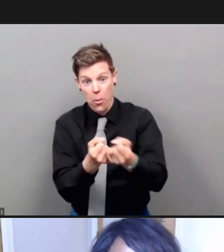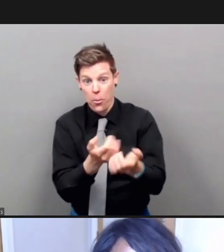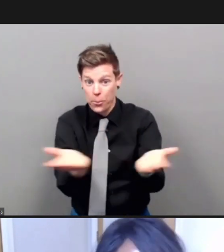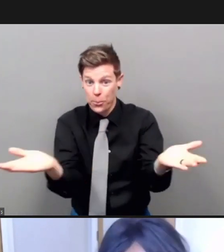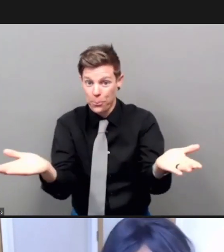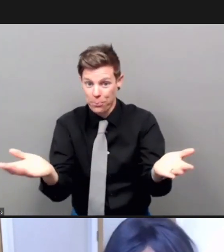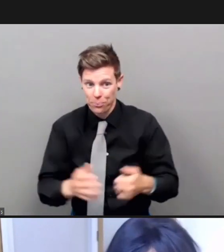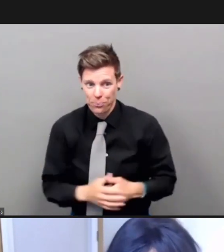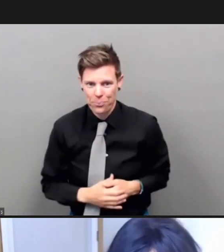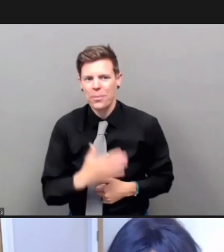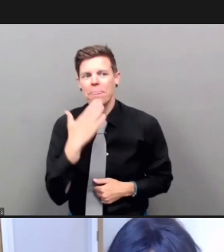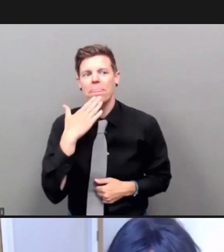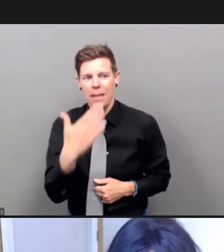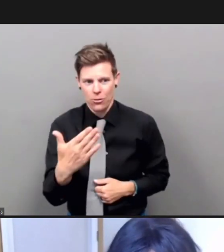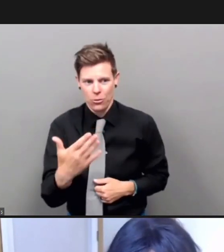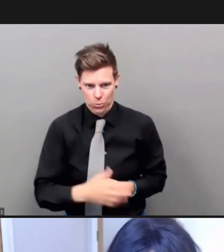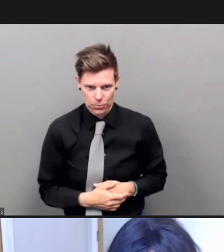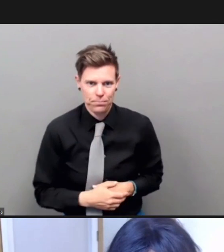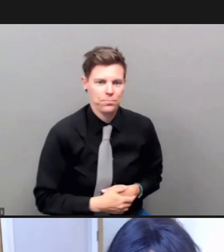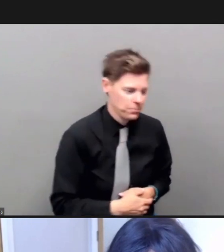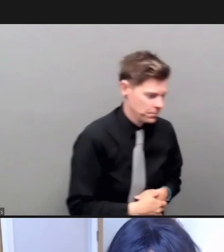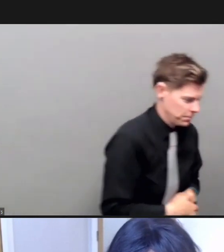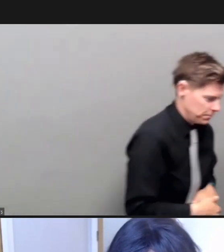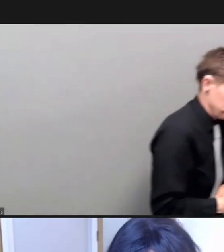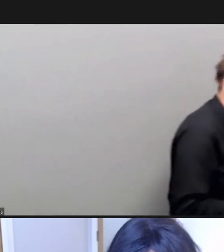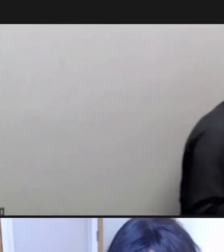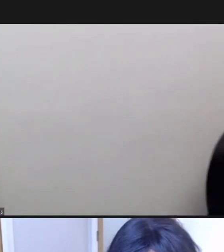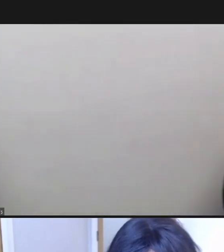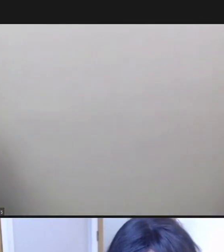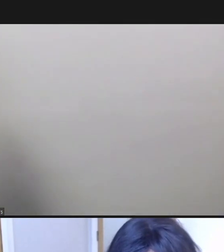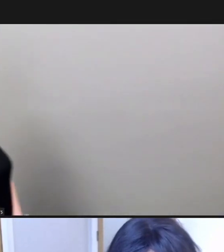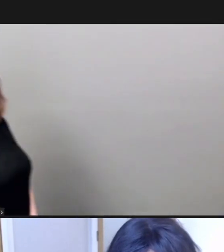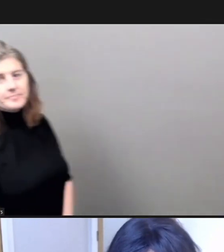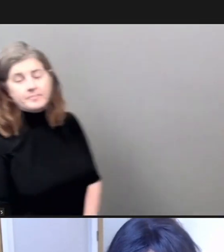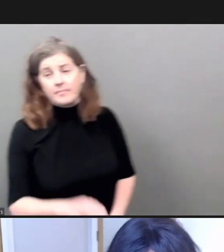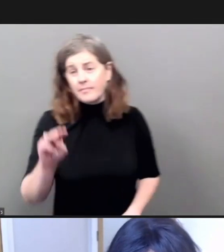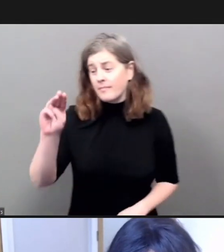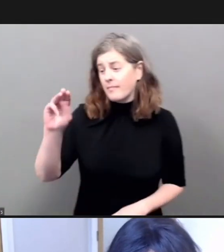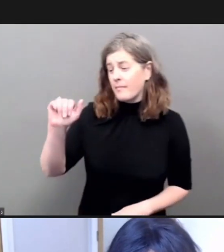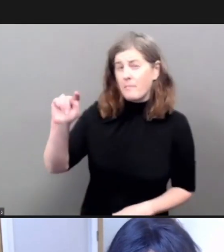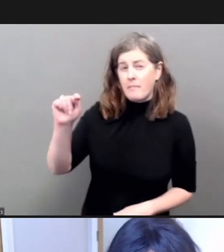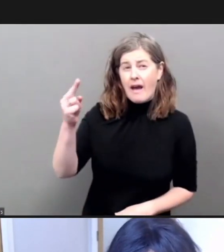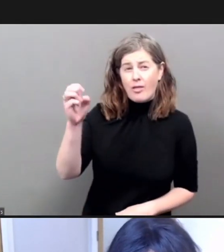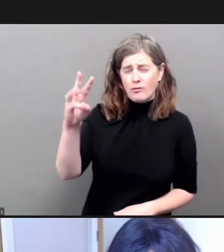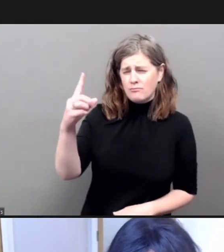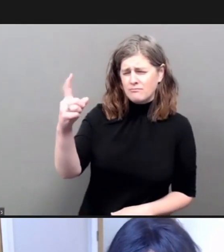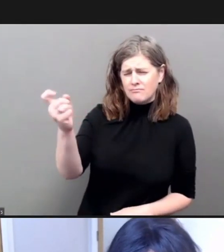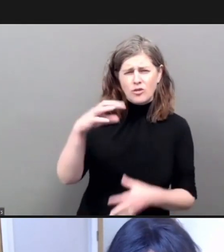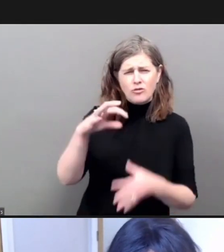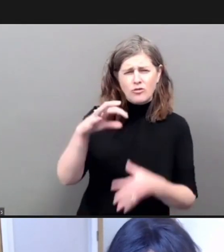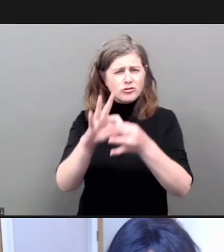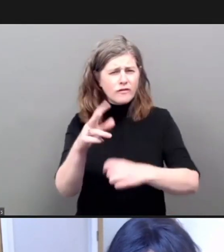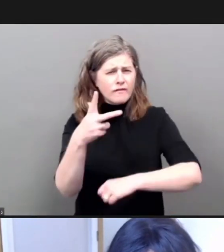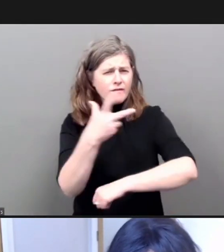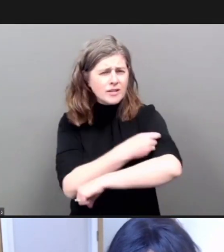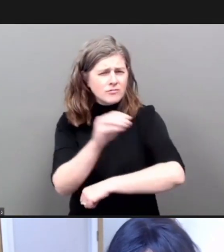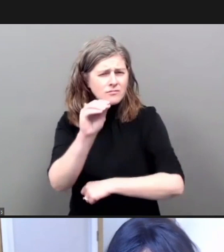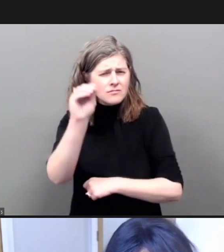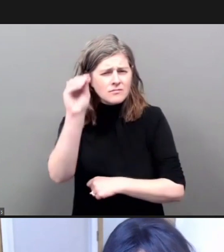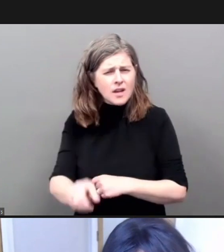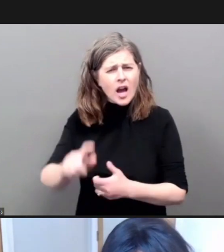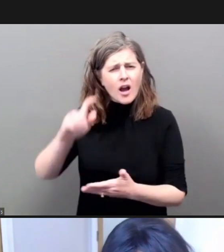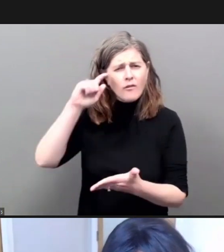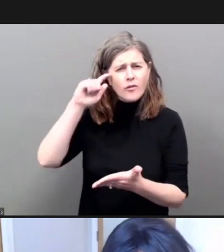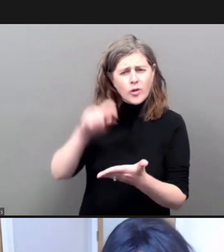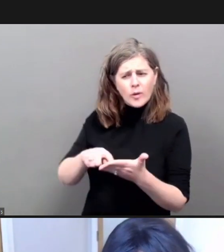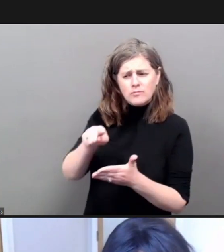please. Hi, thanks for taking my question. In regards to the vaccination rates, I noticed that a lot of the counties with very low rates are